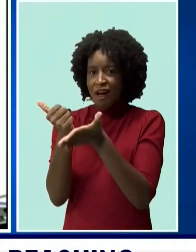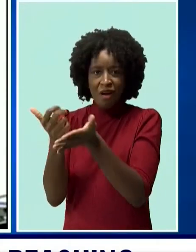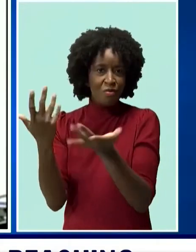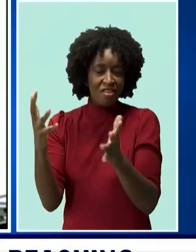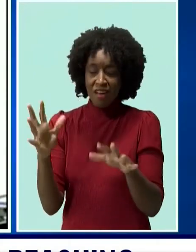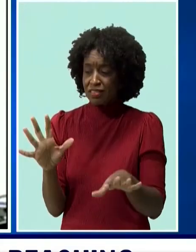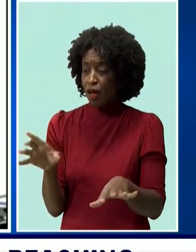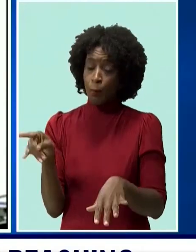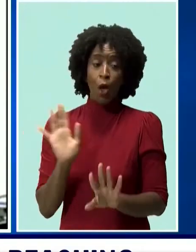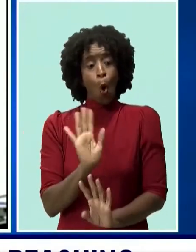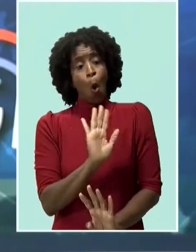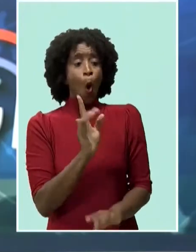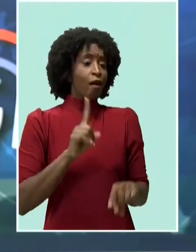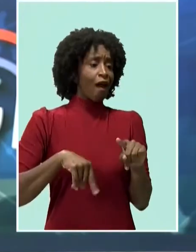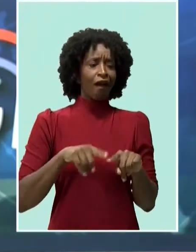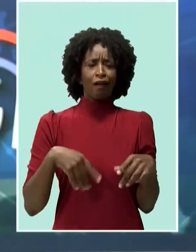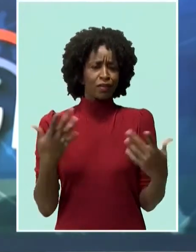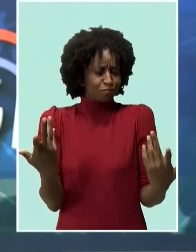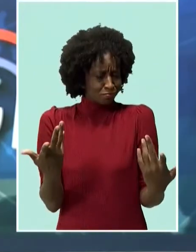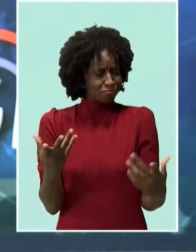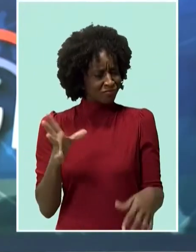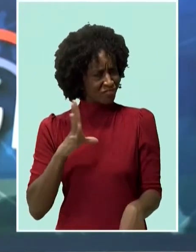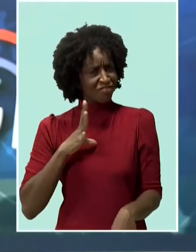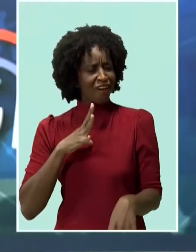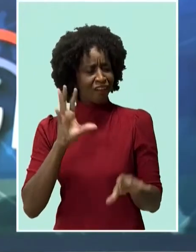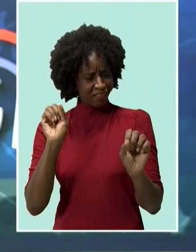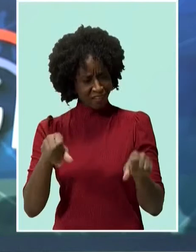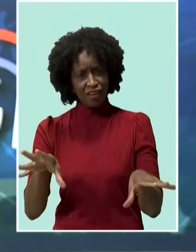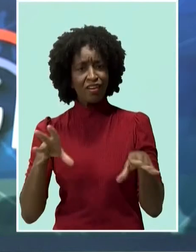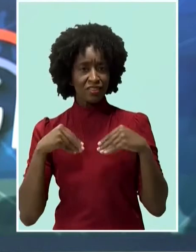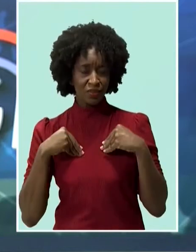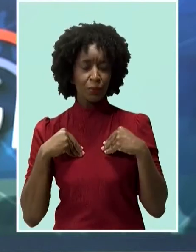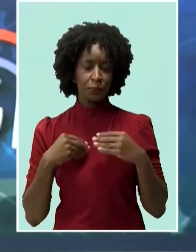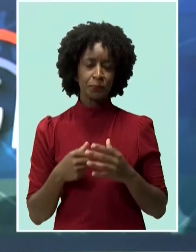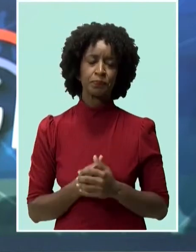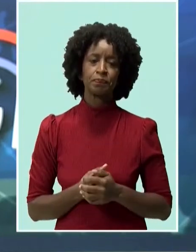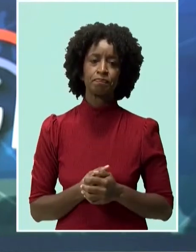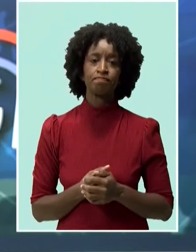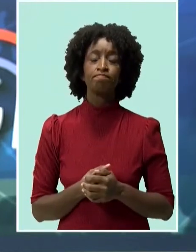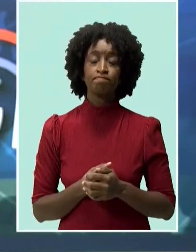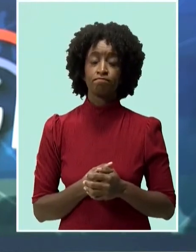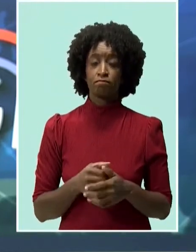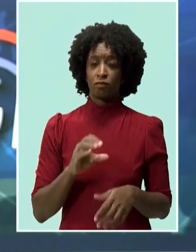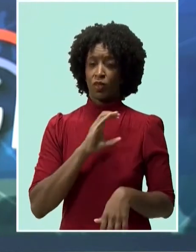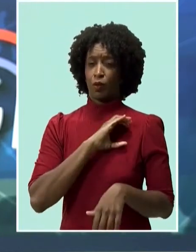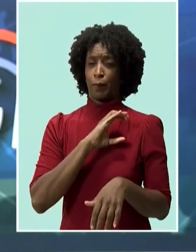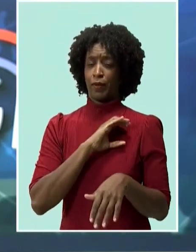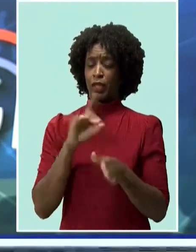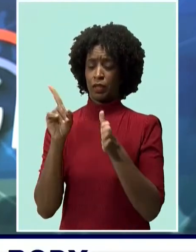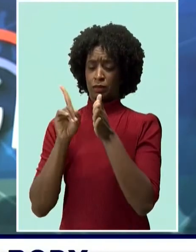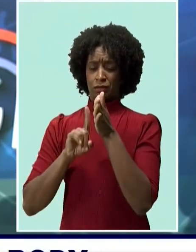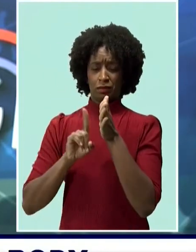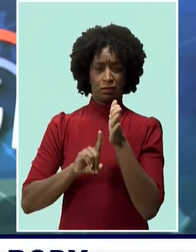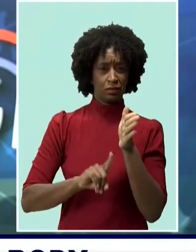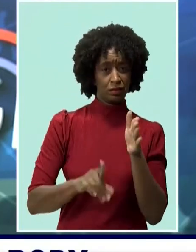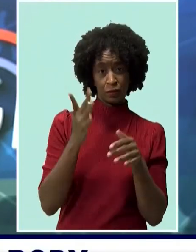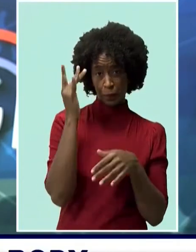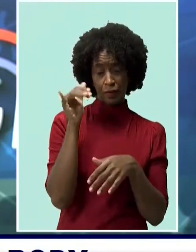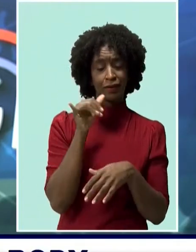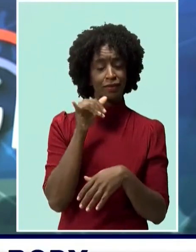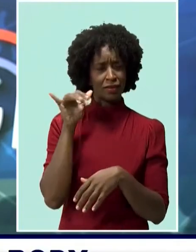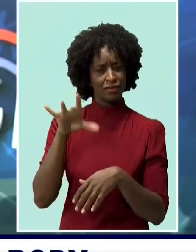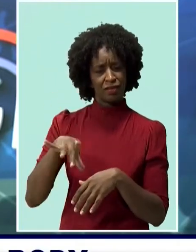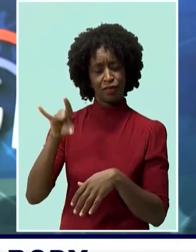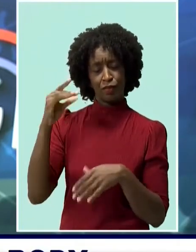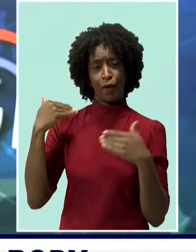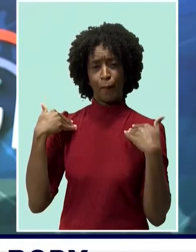okay. Police investigations are ongoing after a decomposing body was found in Christchurch yesterday. The discovery